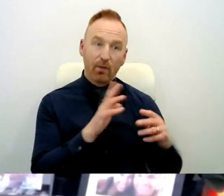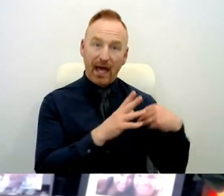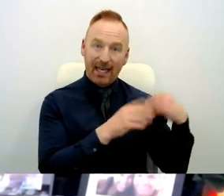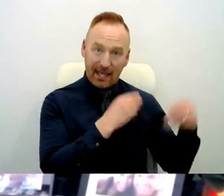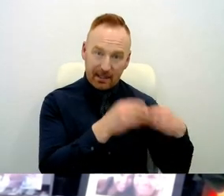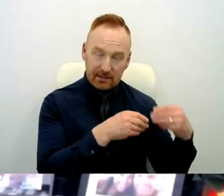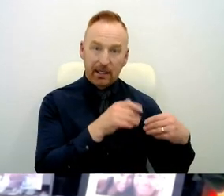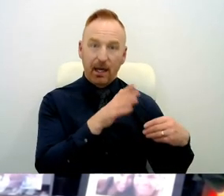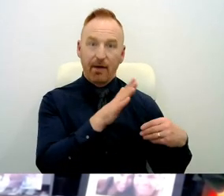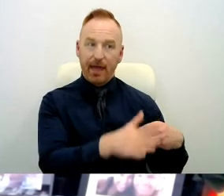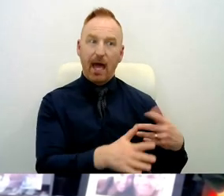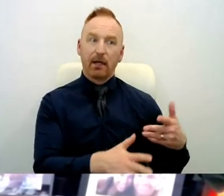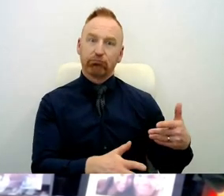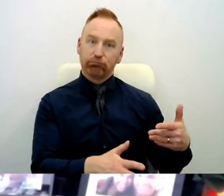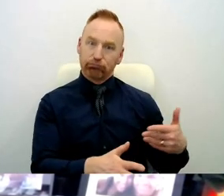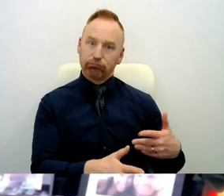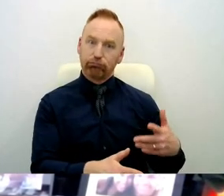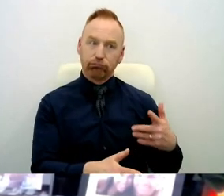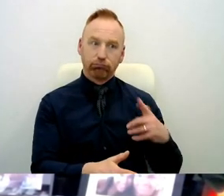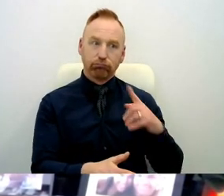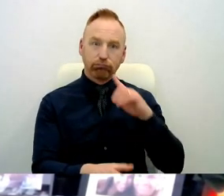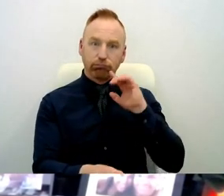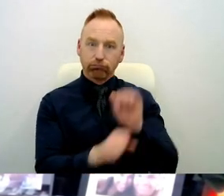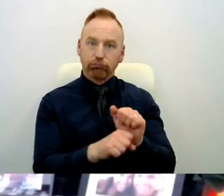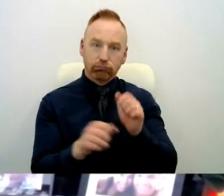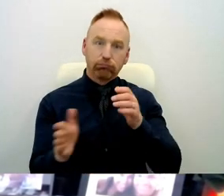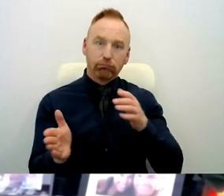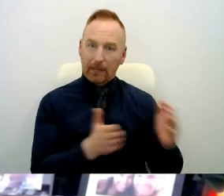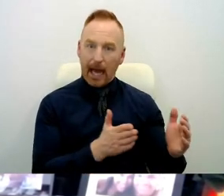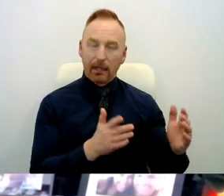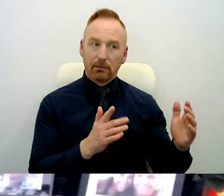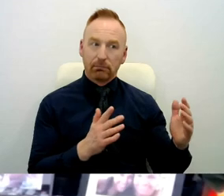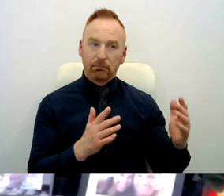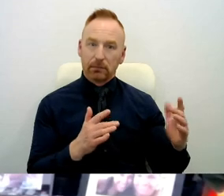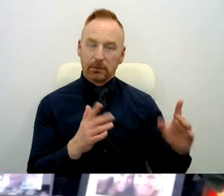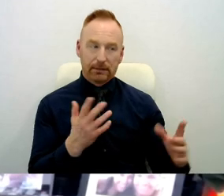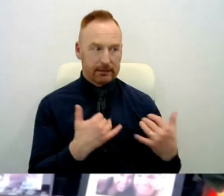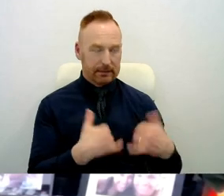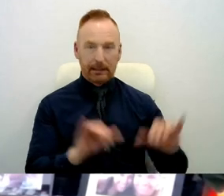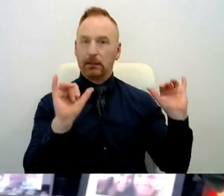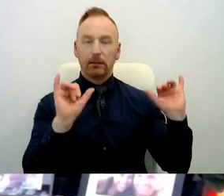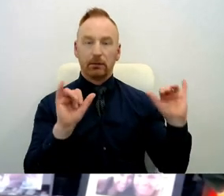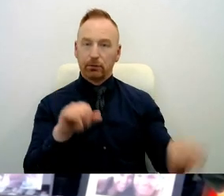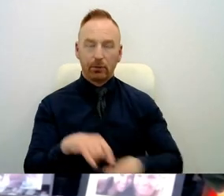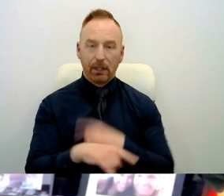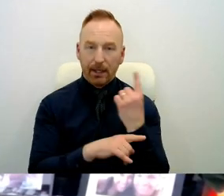these practices, these deliberate decisions, is stark, and they're still with us.